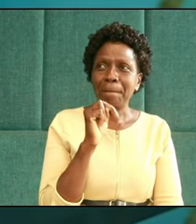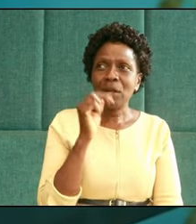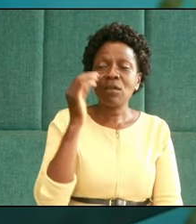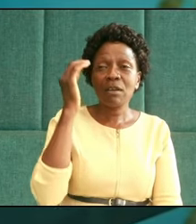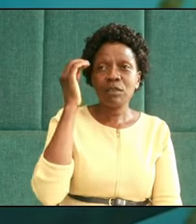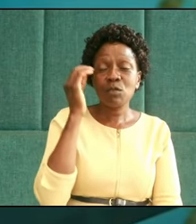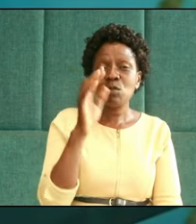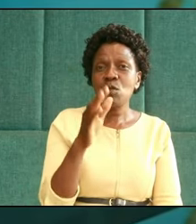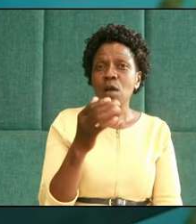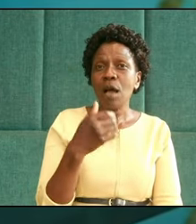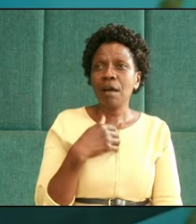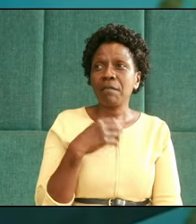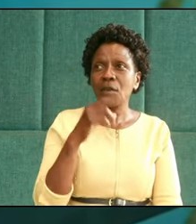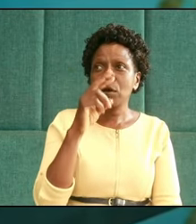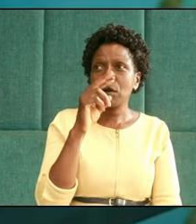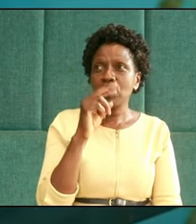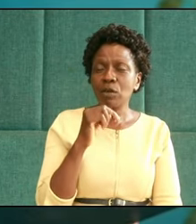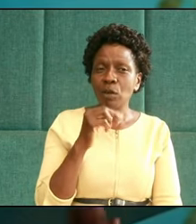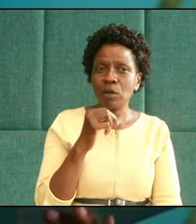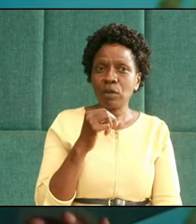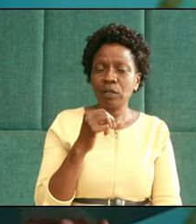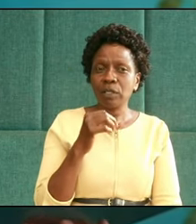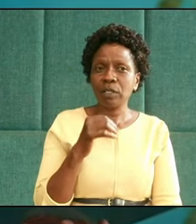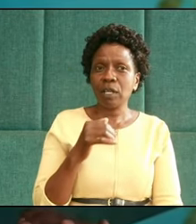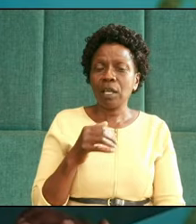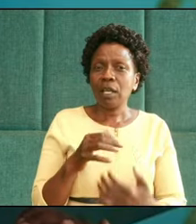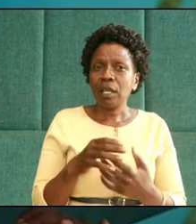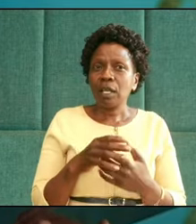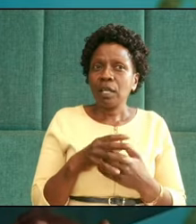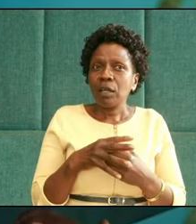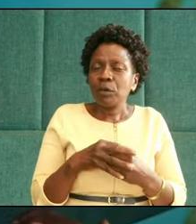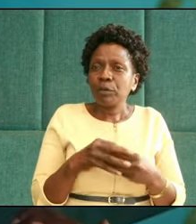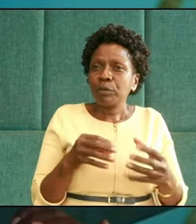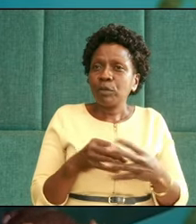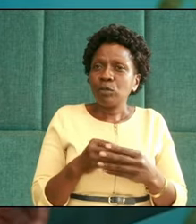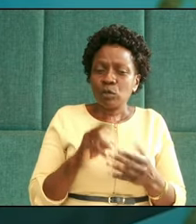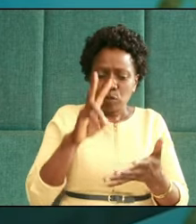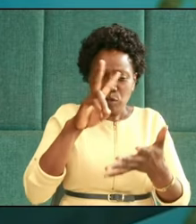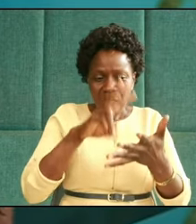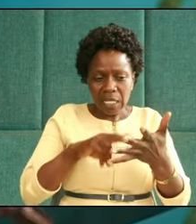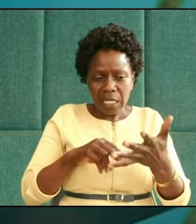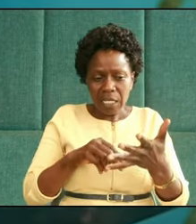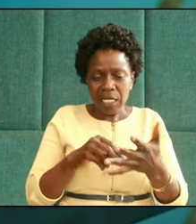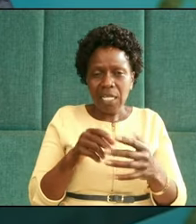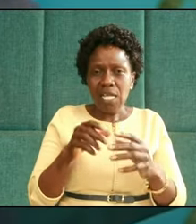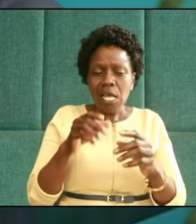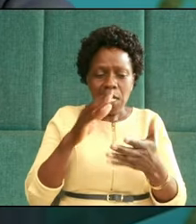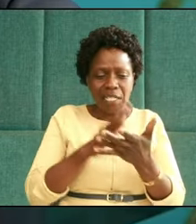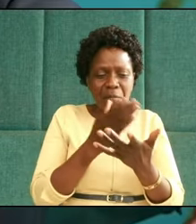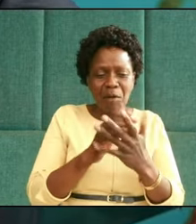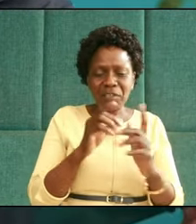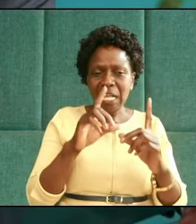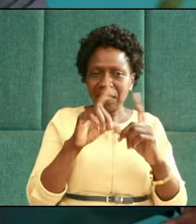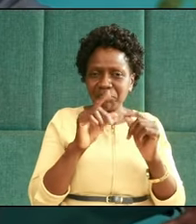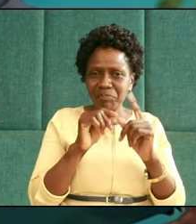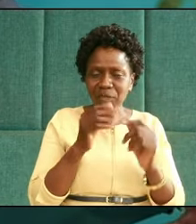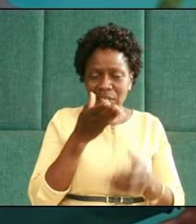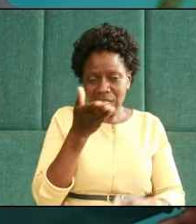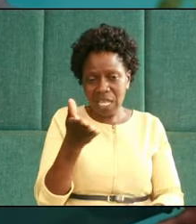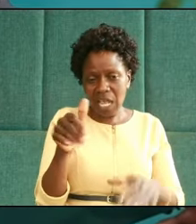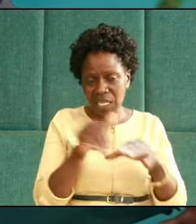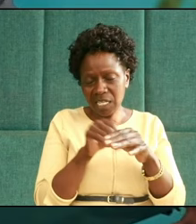You have no inbuilt shock absorbers to read some of the things that are there. And I want to let you